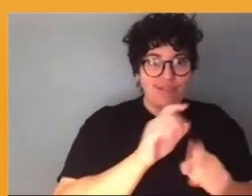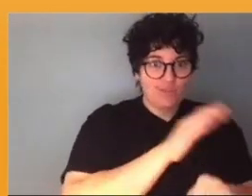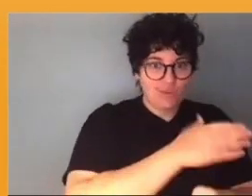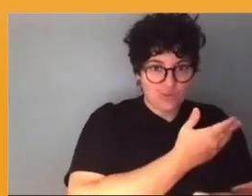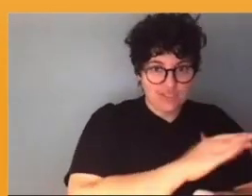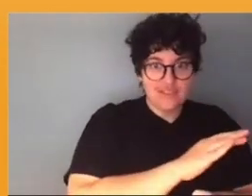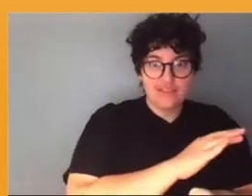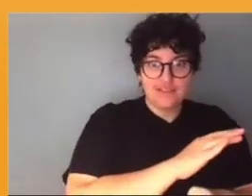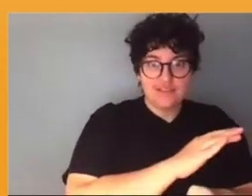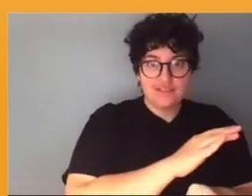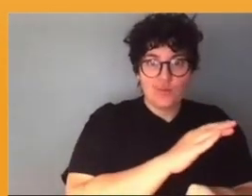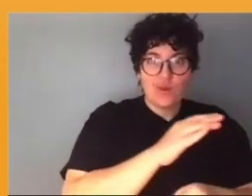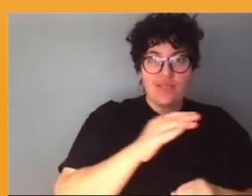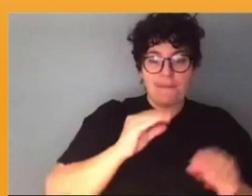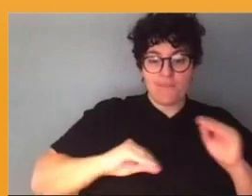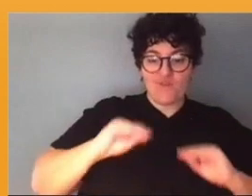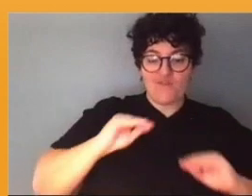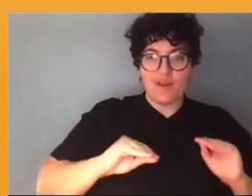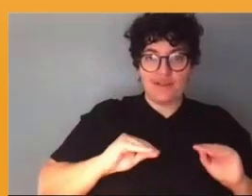understand the language,